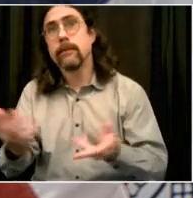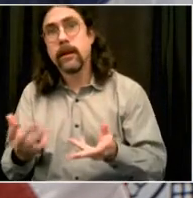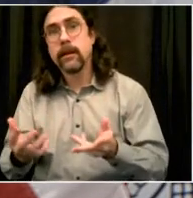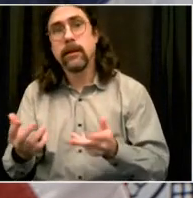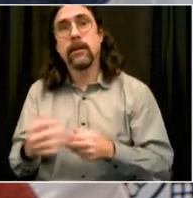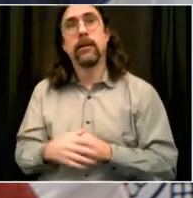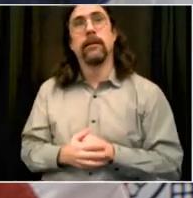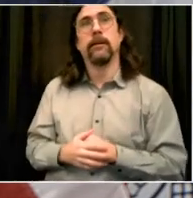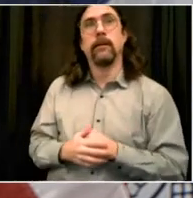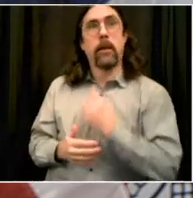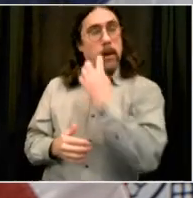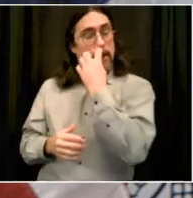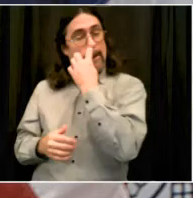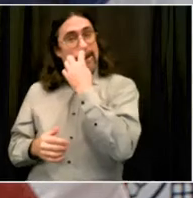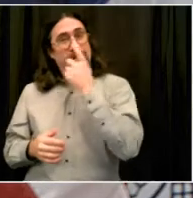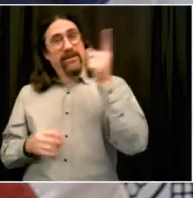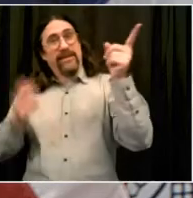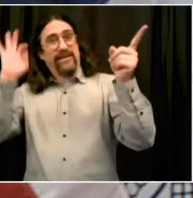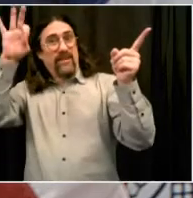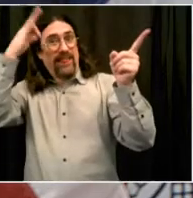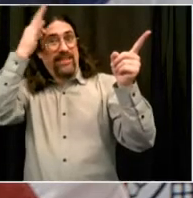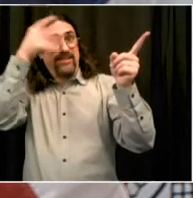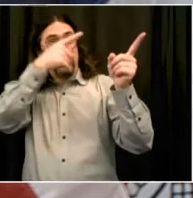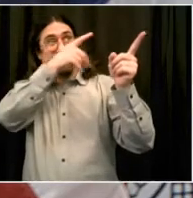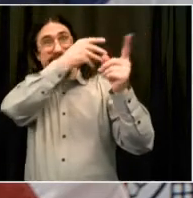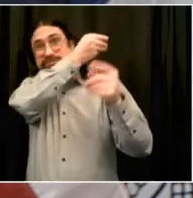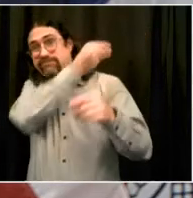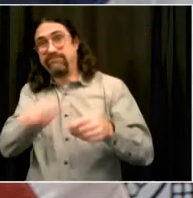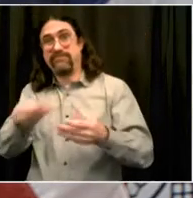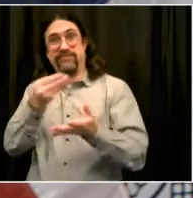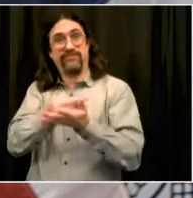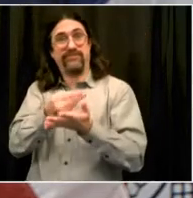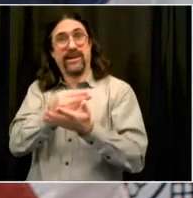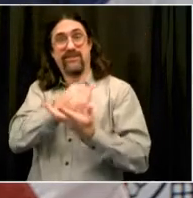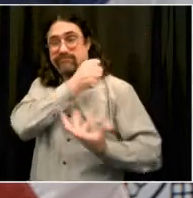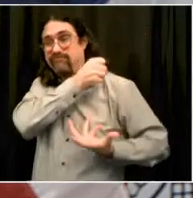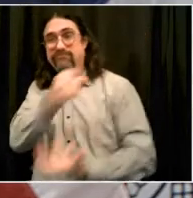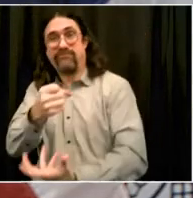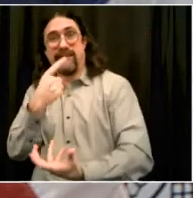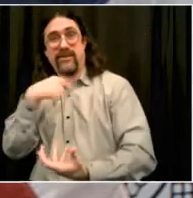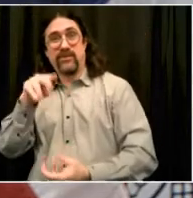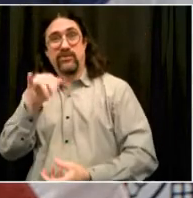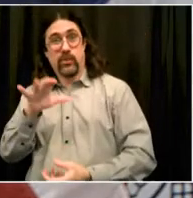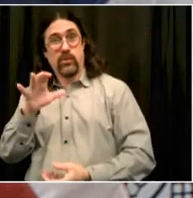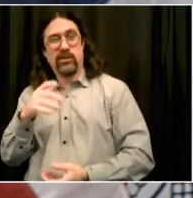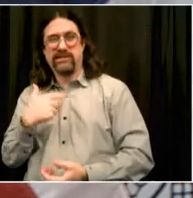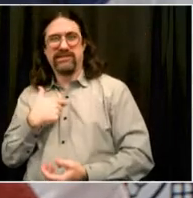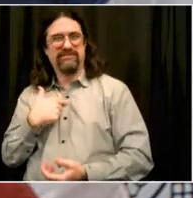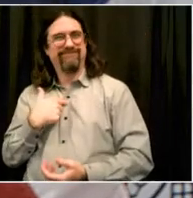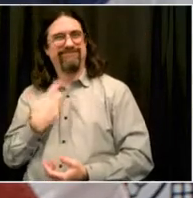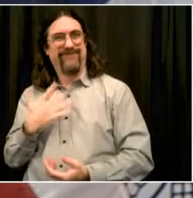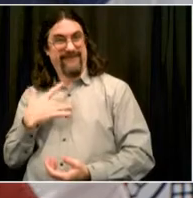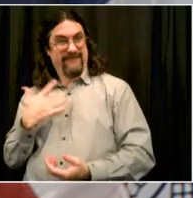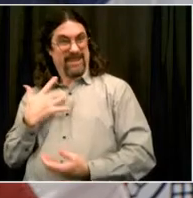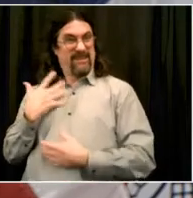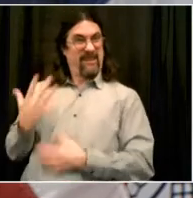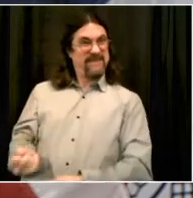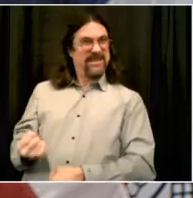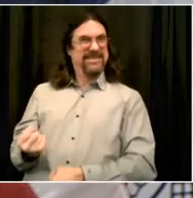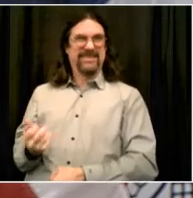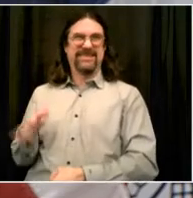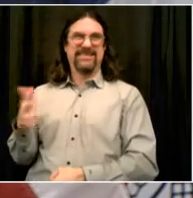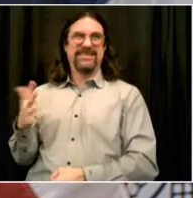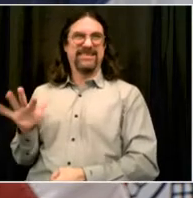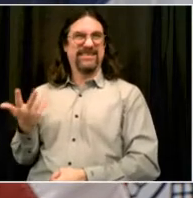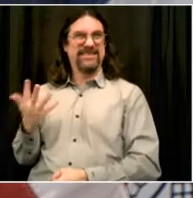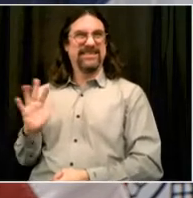basic things like state and local aid. And if there is not state and local aid in a stimulus, it's not a stimulus. So I just want to be really clear. I